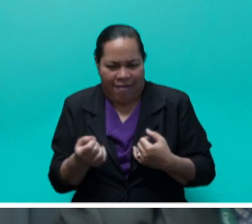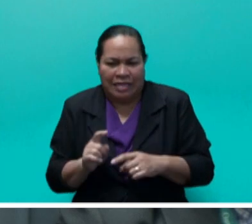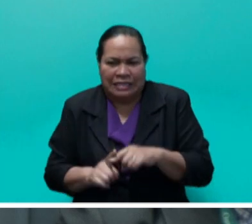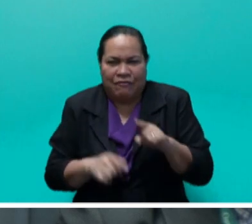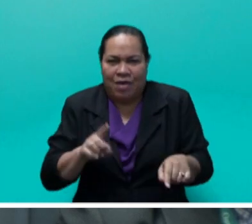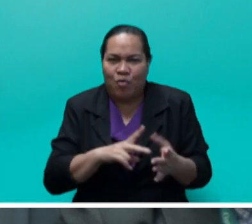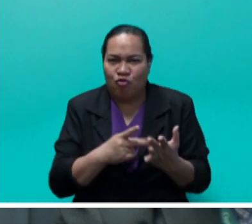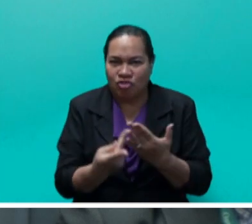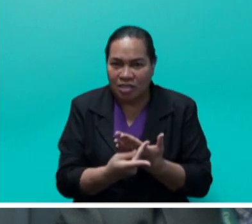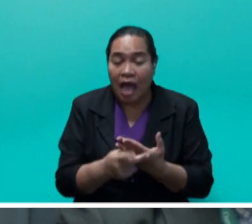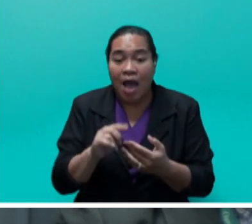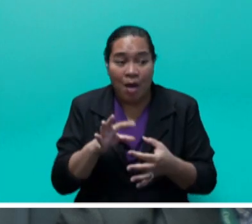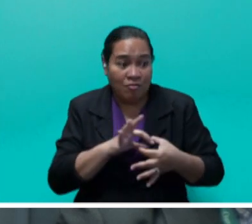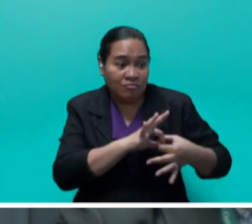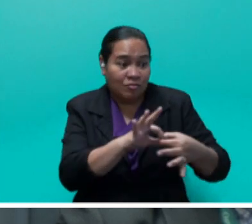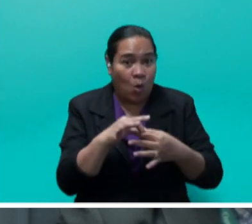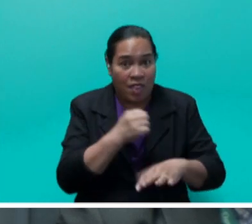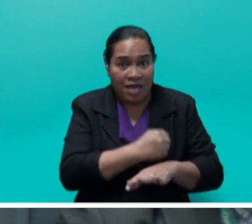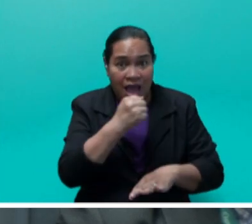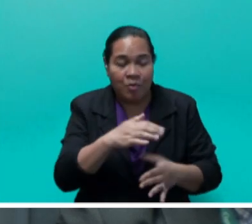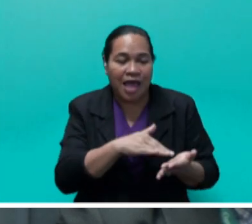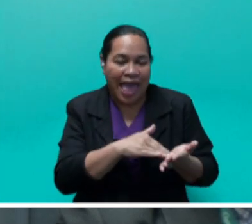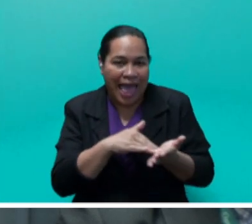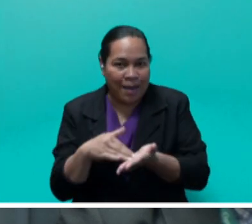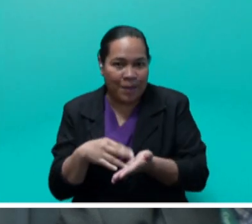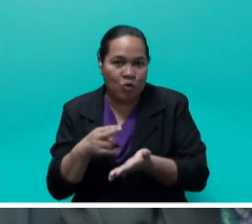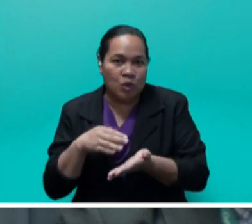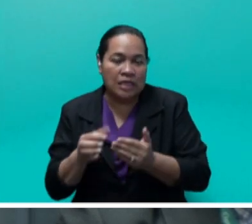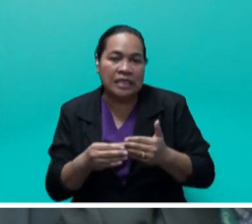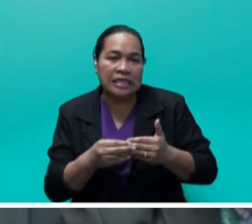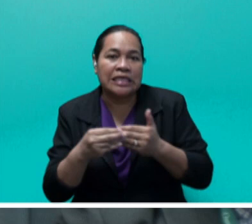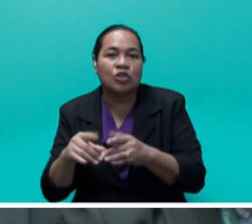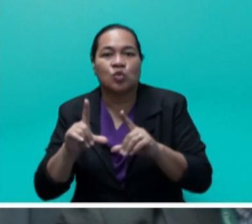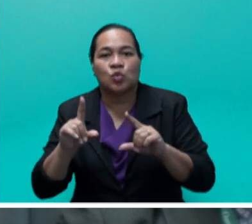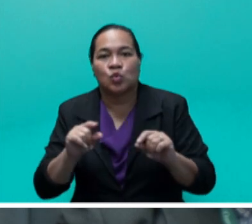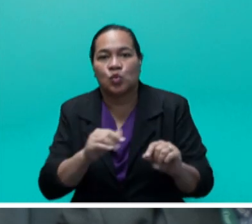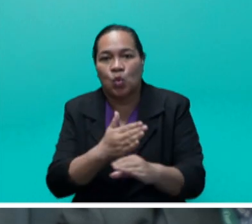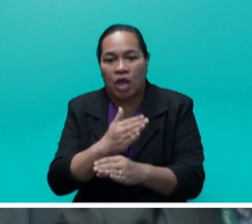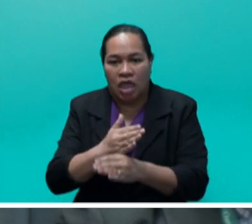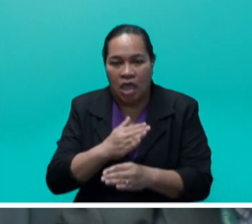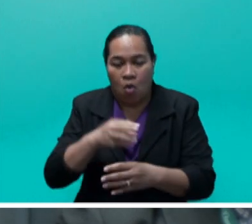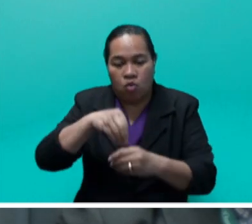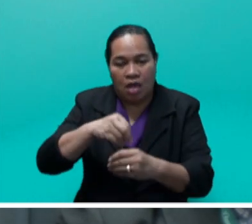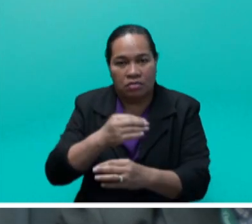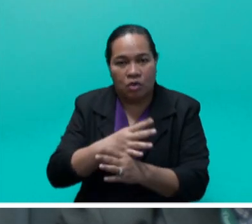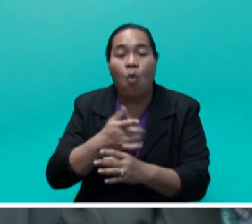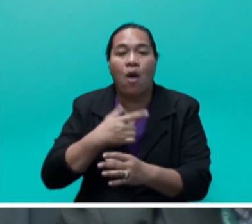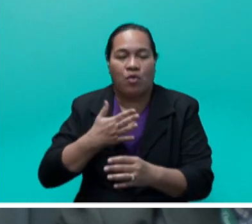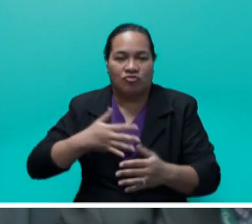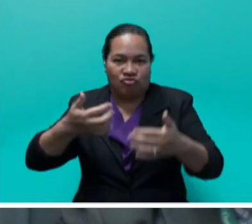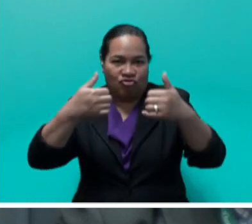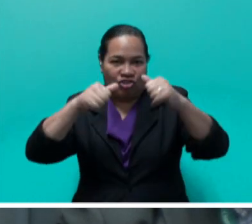commitment of the coalition government, help lead to the work of the Fisheries Ministry to achieve